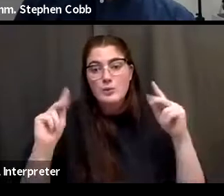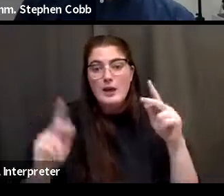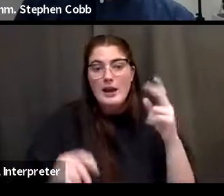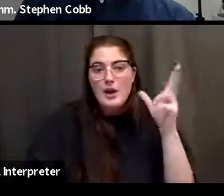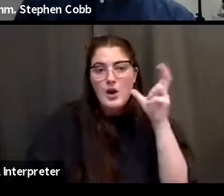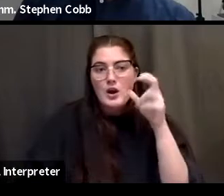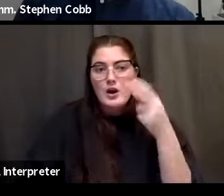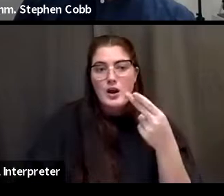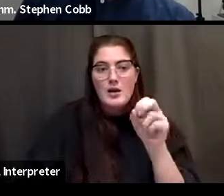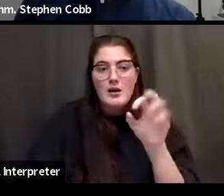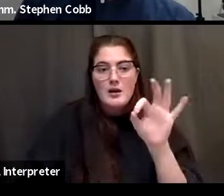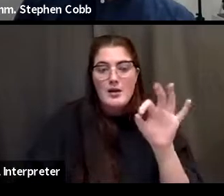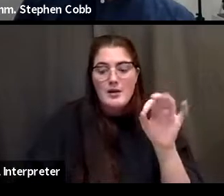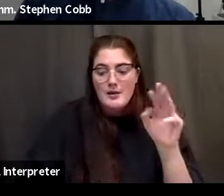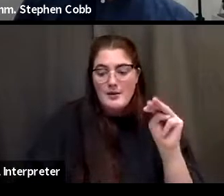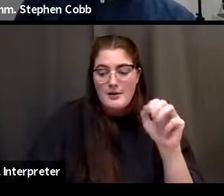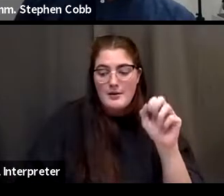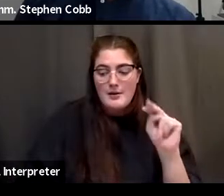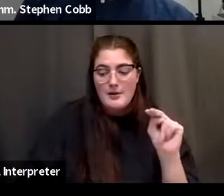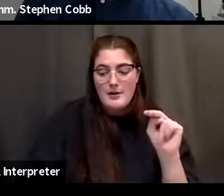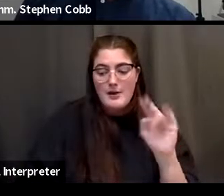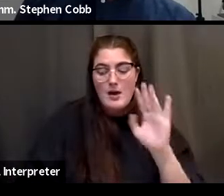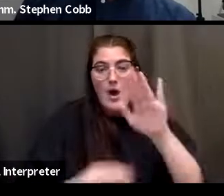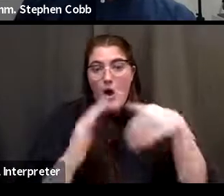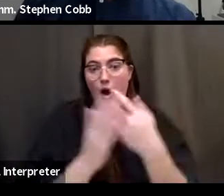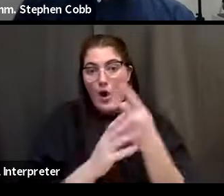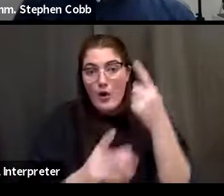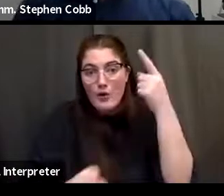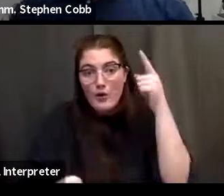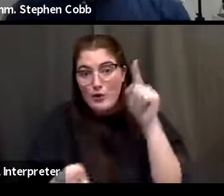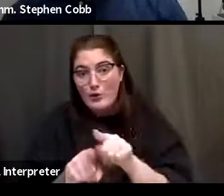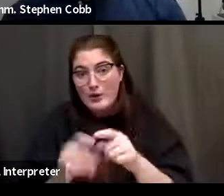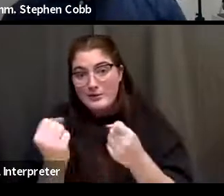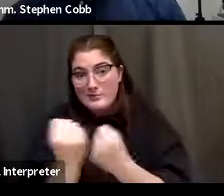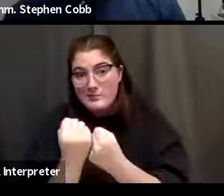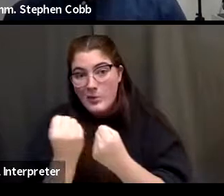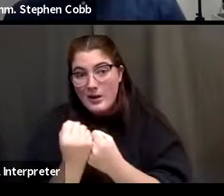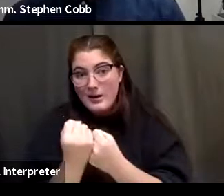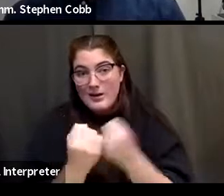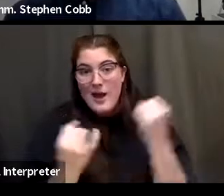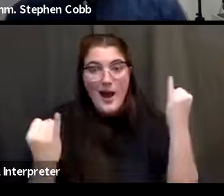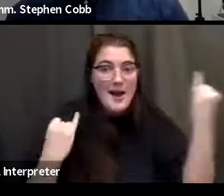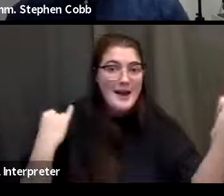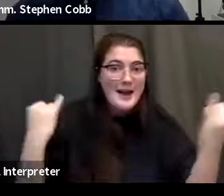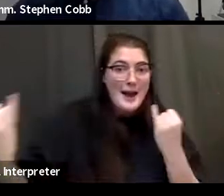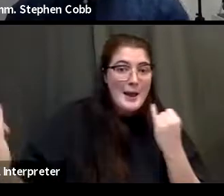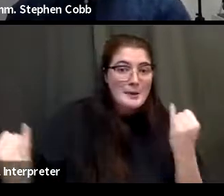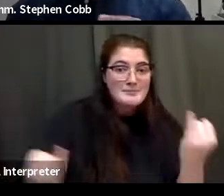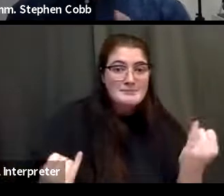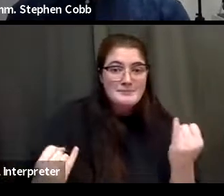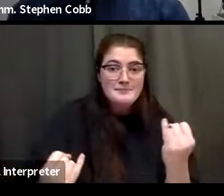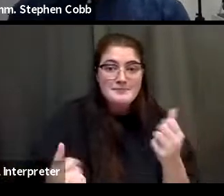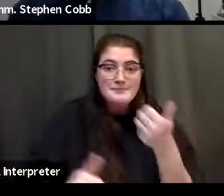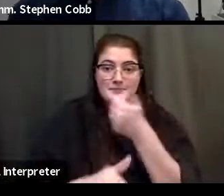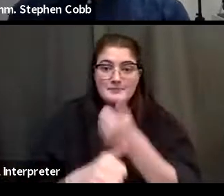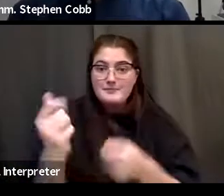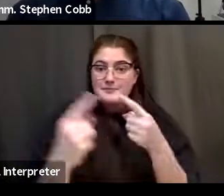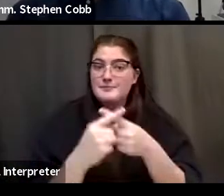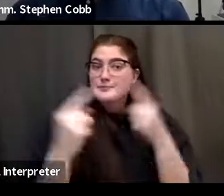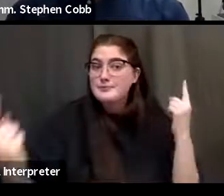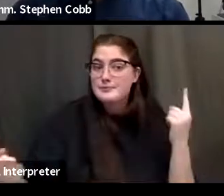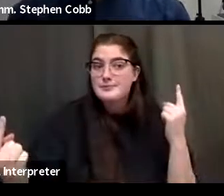Hoffman. All in favor? Aye. Aye. Any